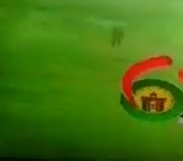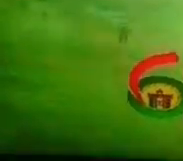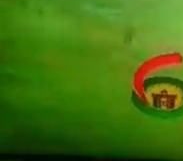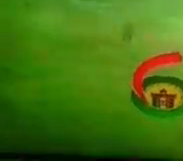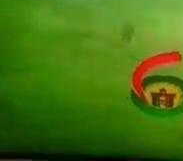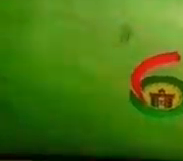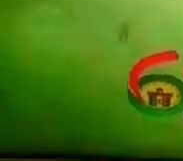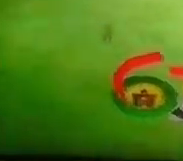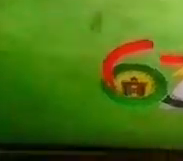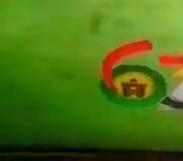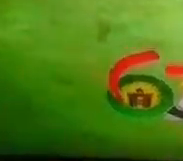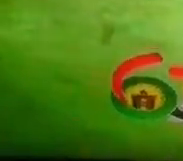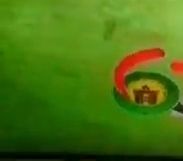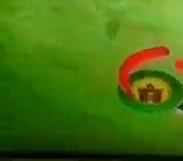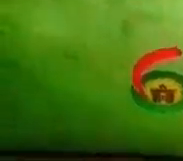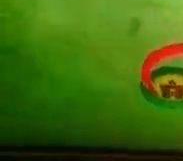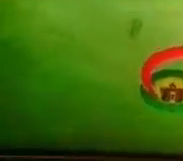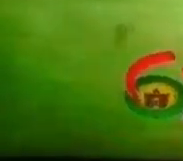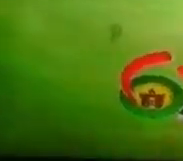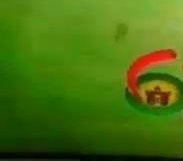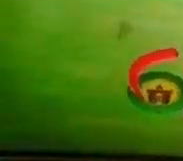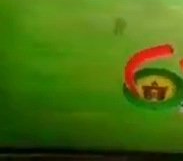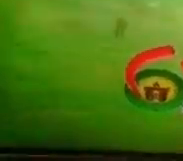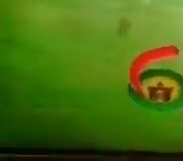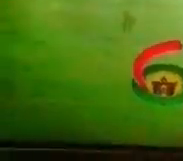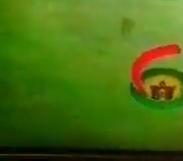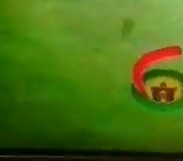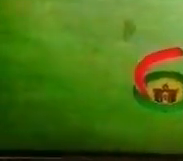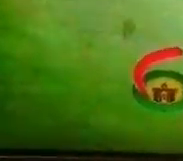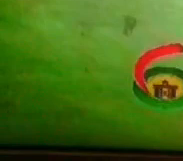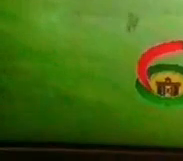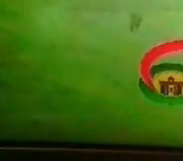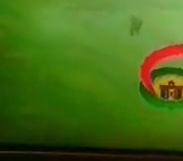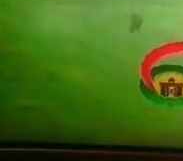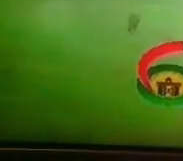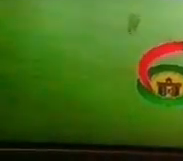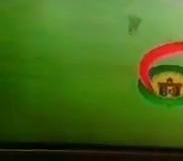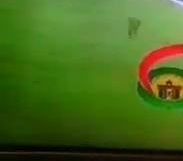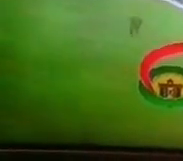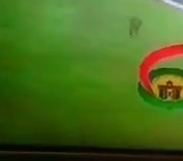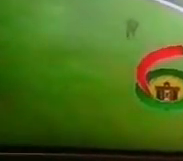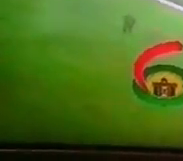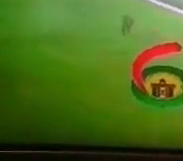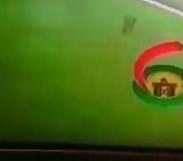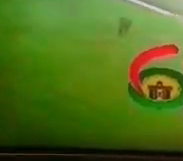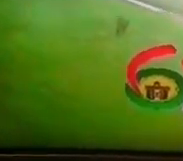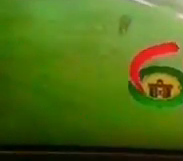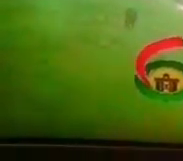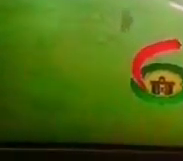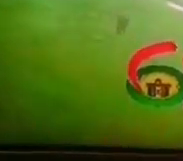If this is what it takes to join the military, no wonder I'm a journalist. I would never have joined the military. Oh, you can,